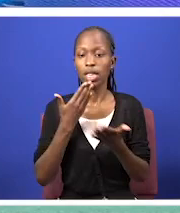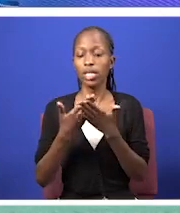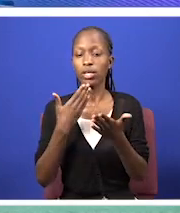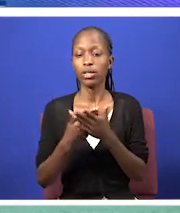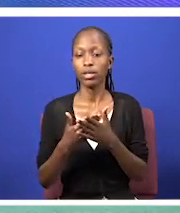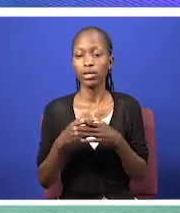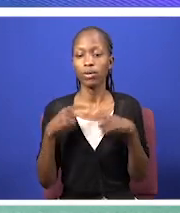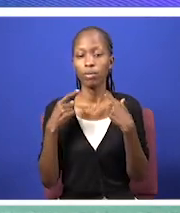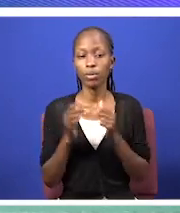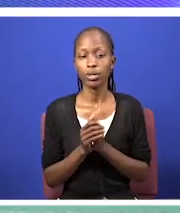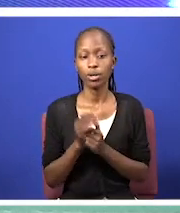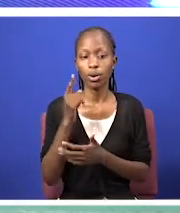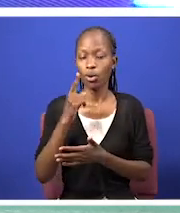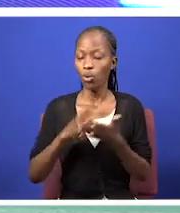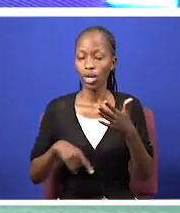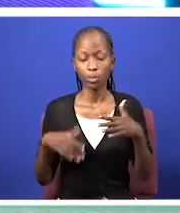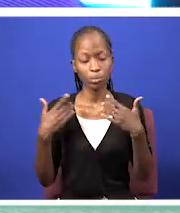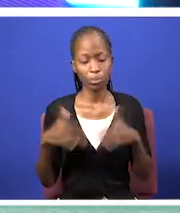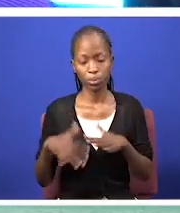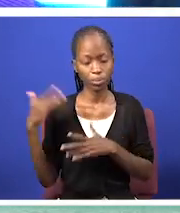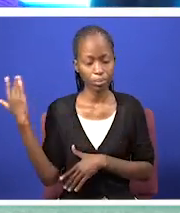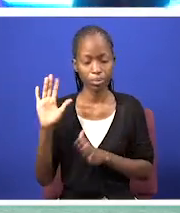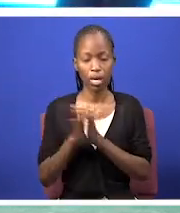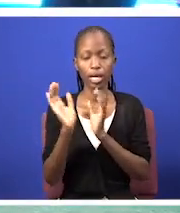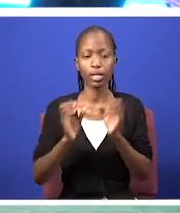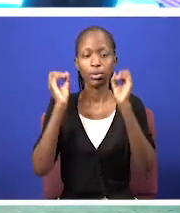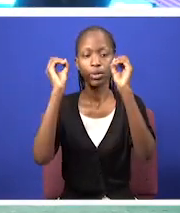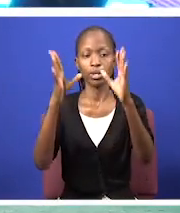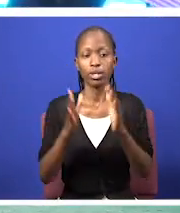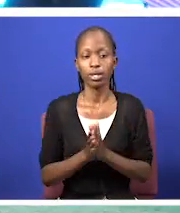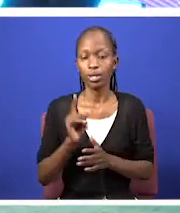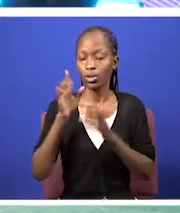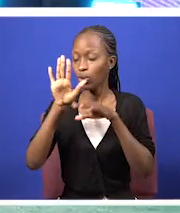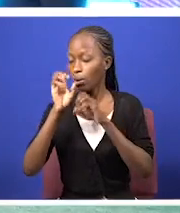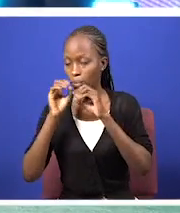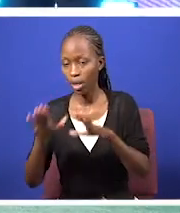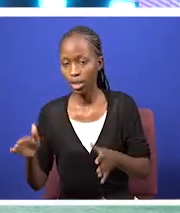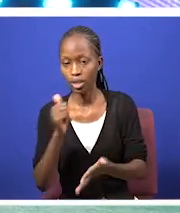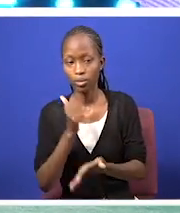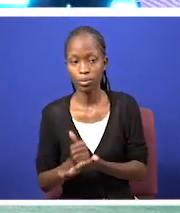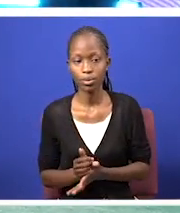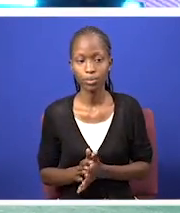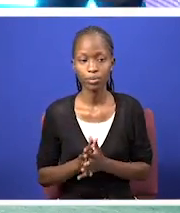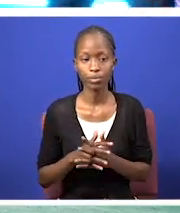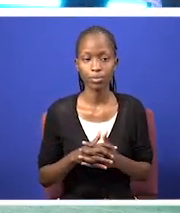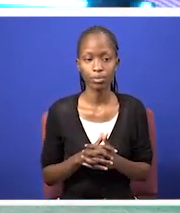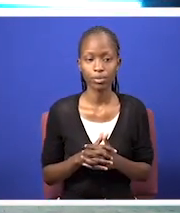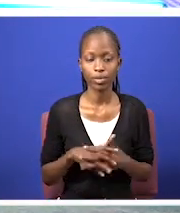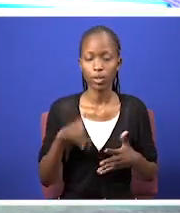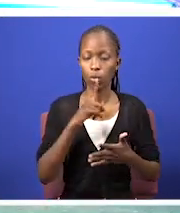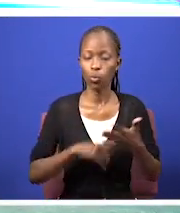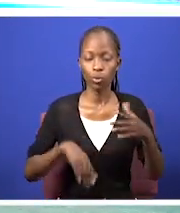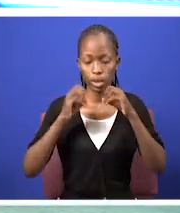Amen. Thank you so much, Rev. It's been an absolute pleasure. What an anointed word. We give glory to God. Hallelujah. Amen. Amen. You're blessed. Thank you, sir. Amen. Thank you so